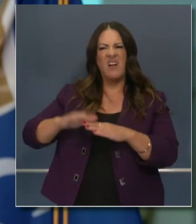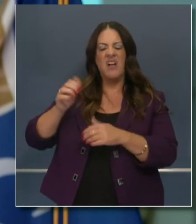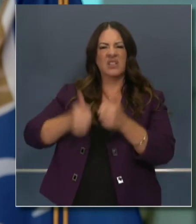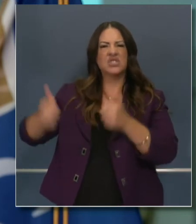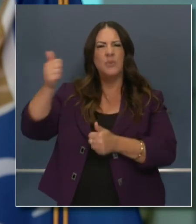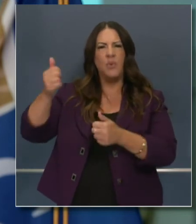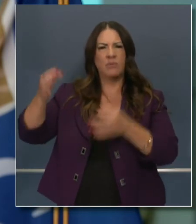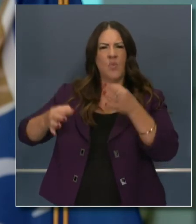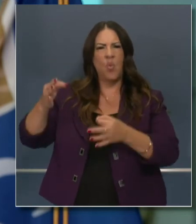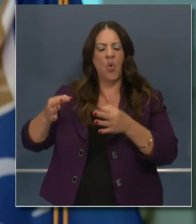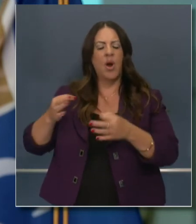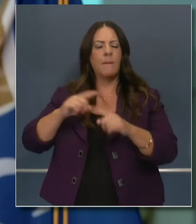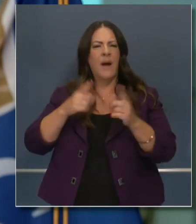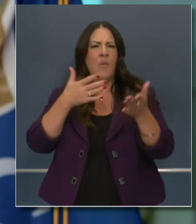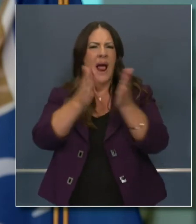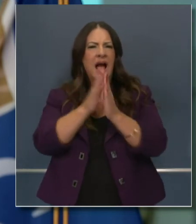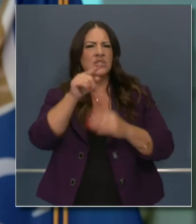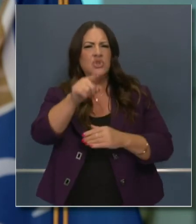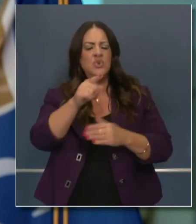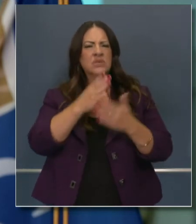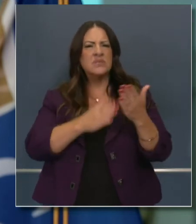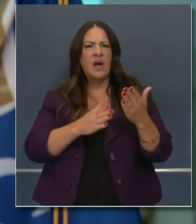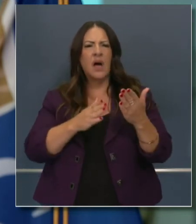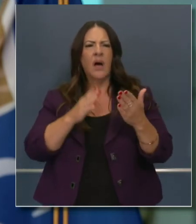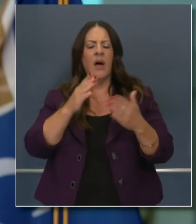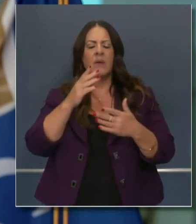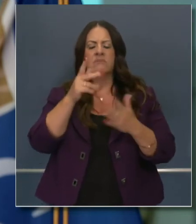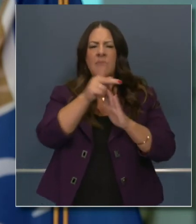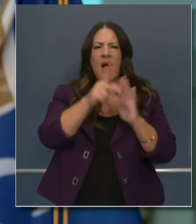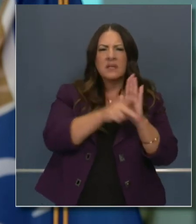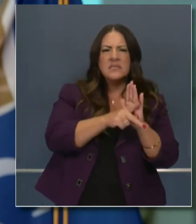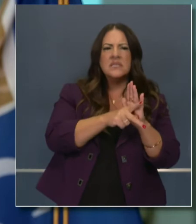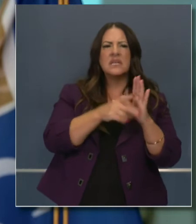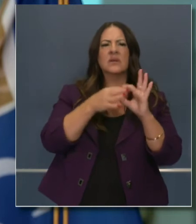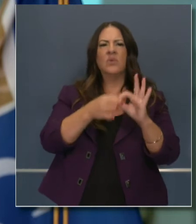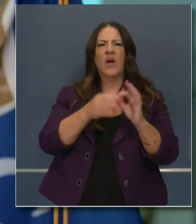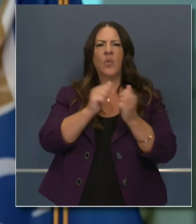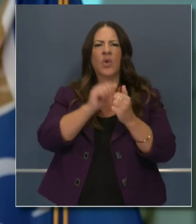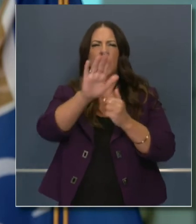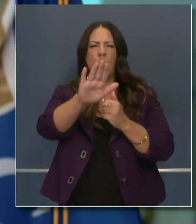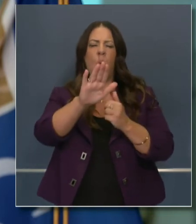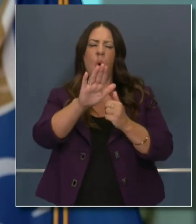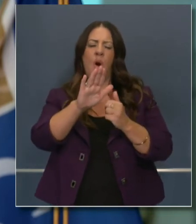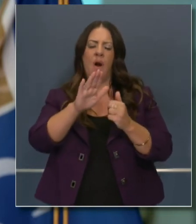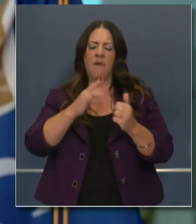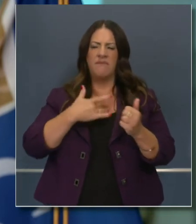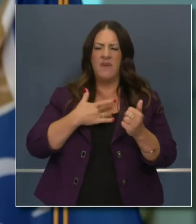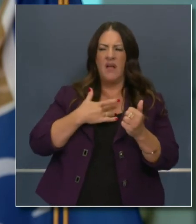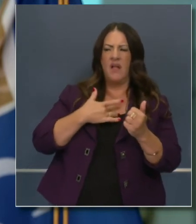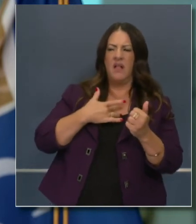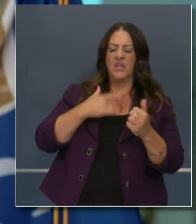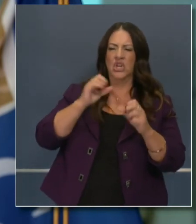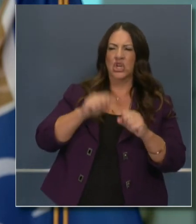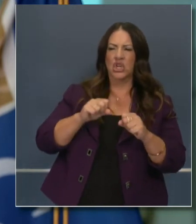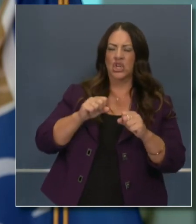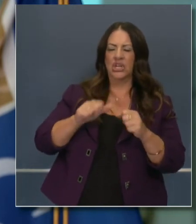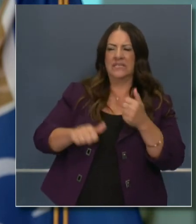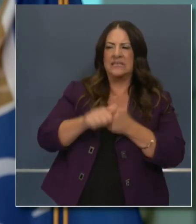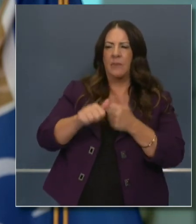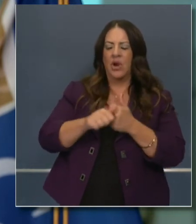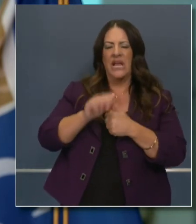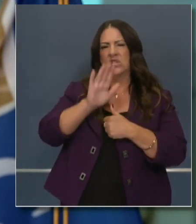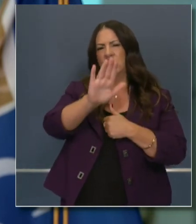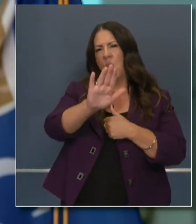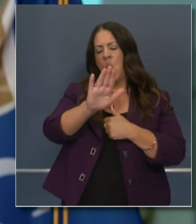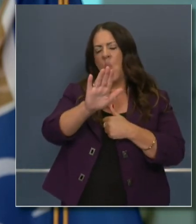more specificity about some California policies, particularly parts of your agenda that you fear could be endangered by a